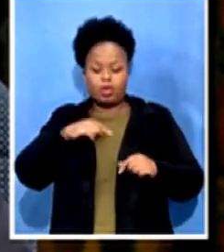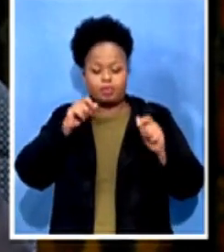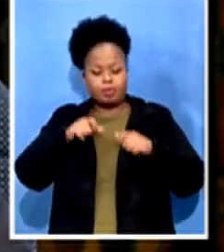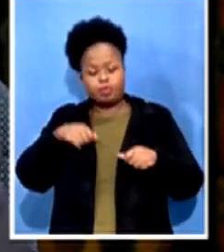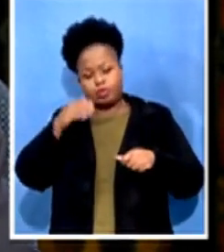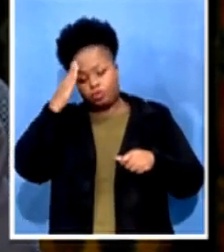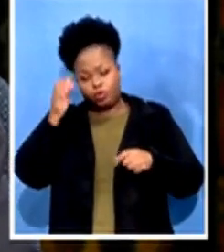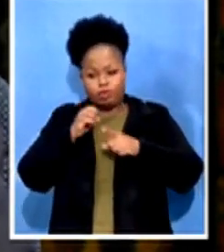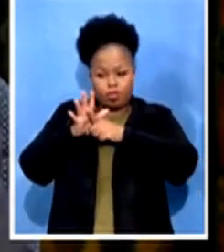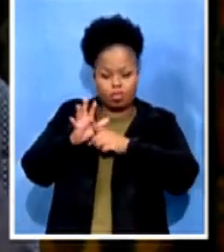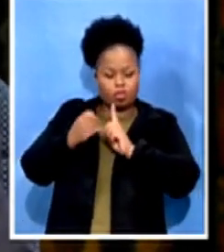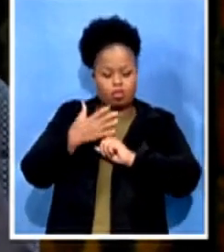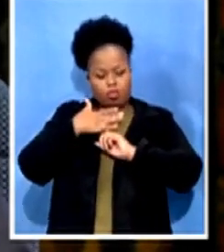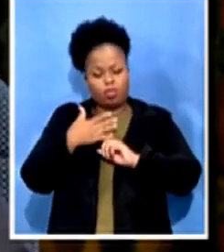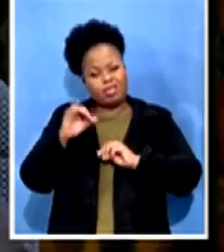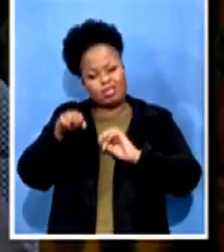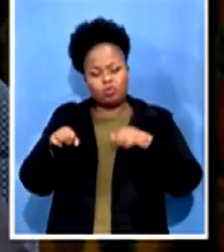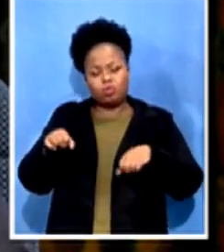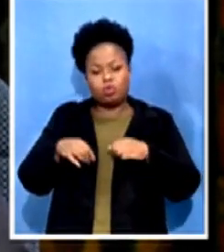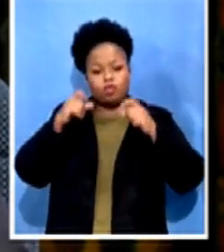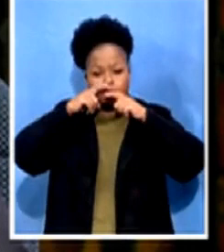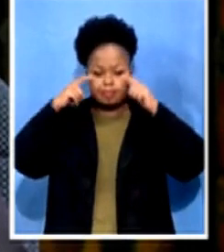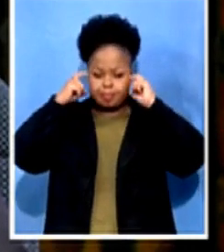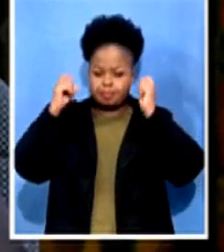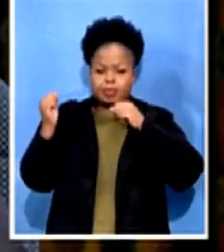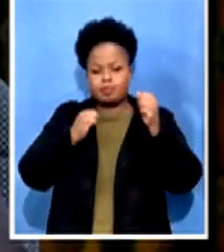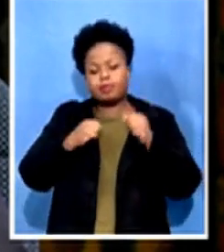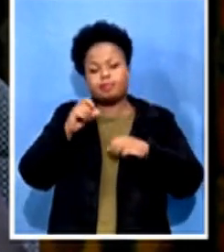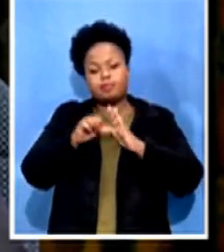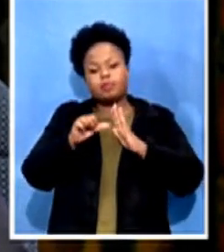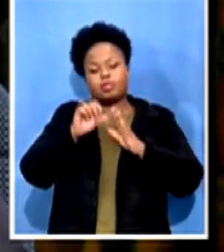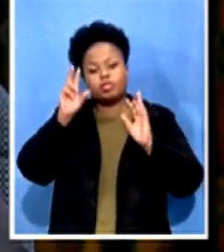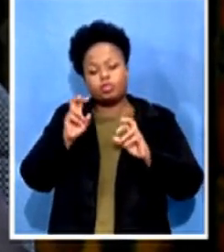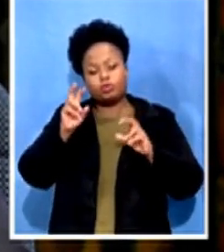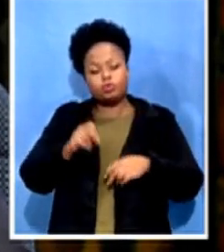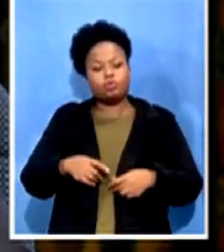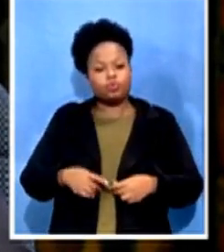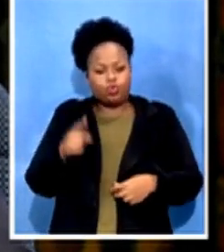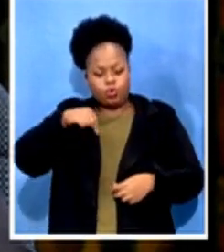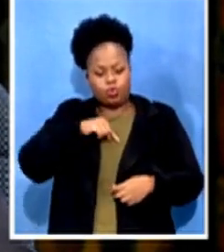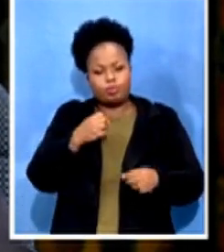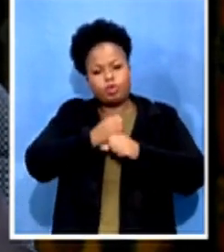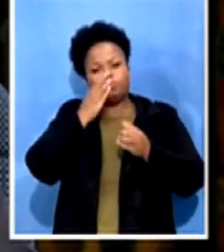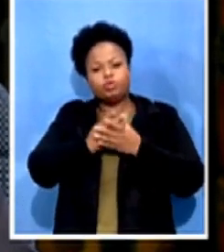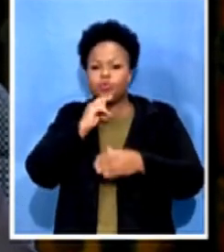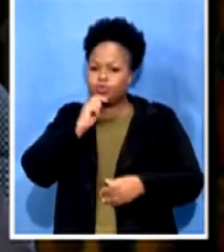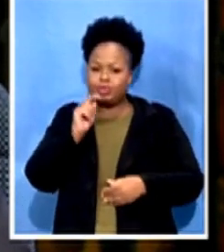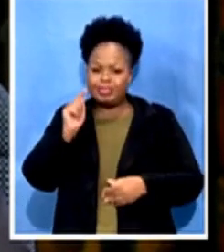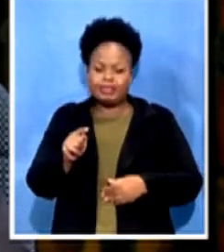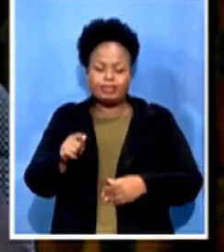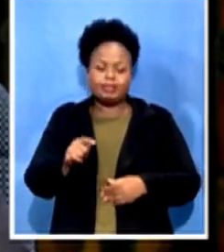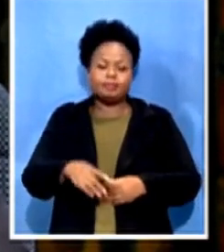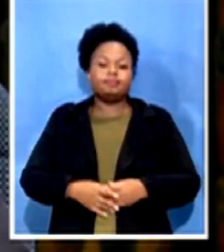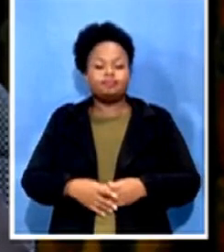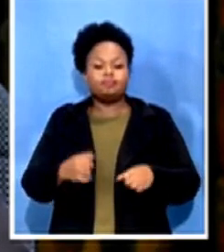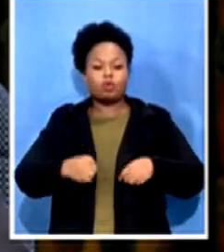very important issue. So we're going to actually make sure that this gets strengthened with the Department of